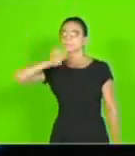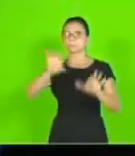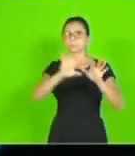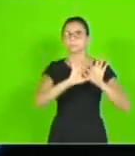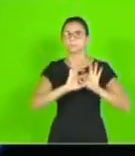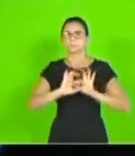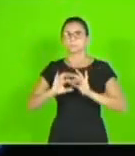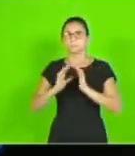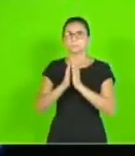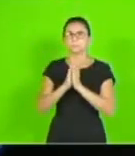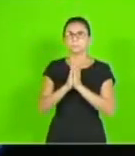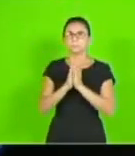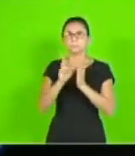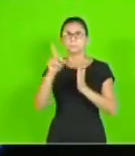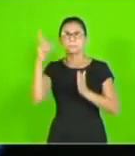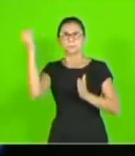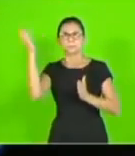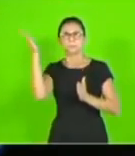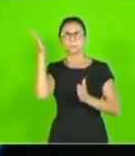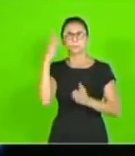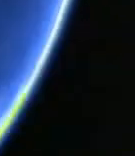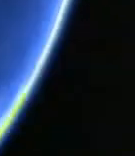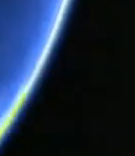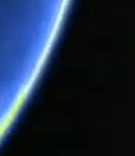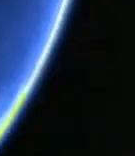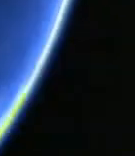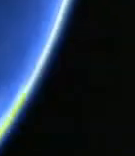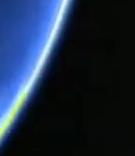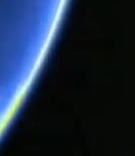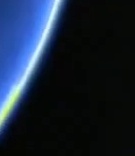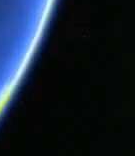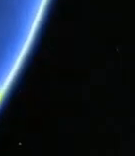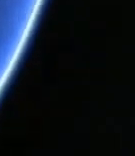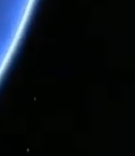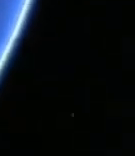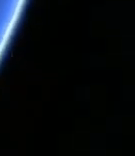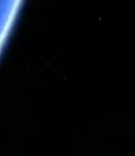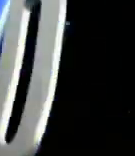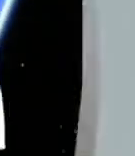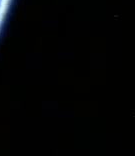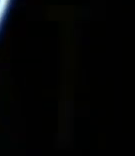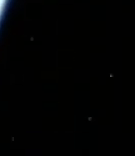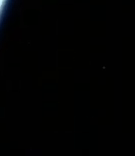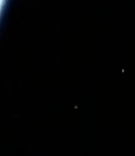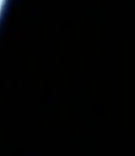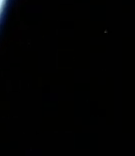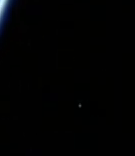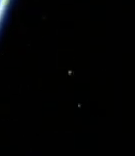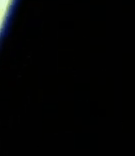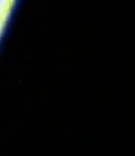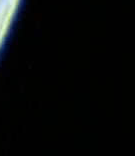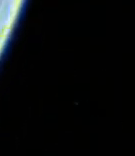America, all of which are connected through the Holy Spirit and the living Word of God.